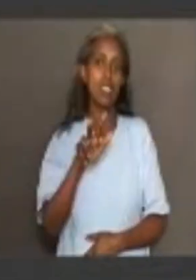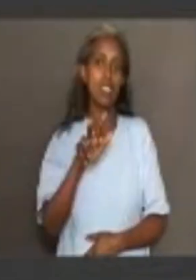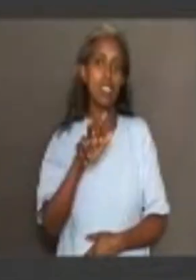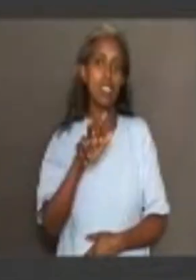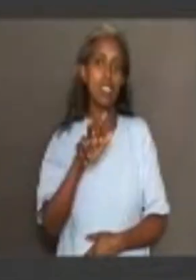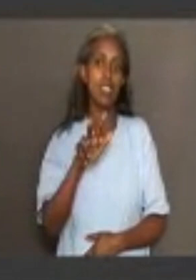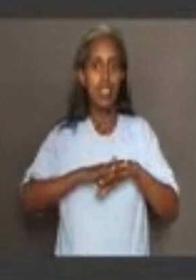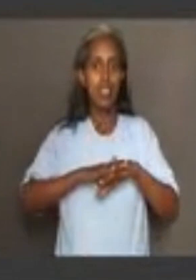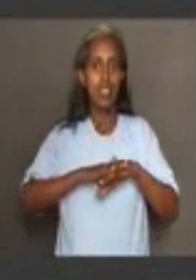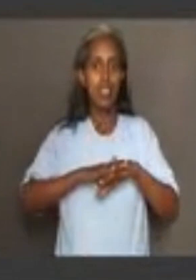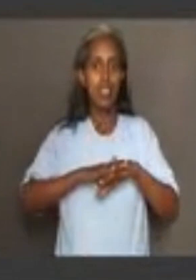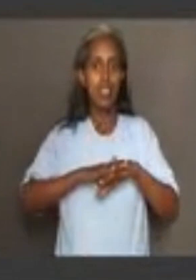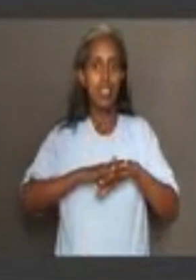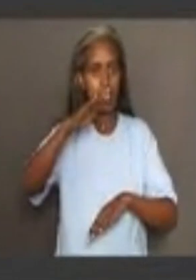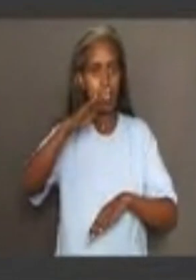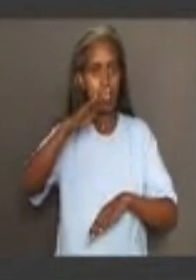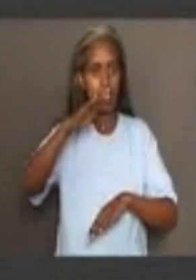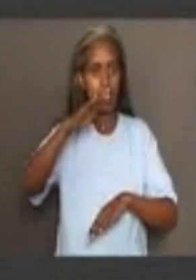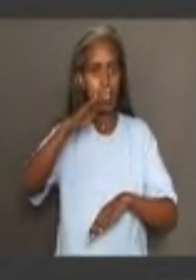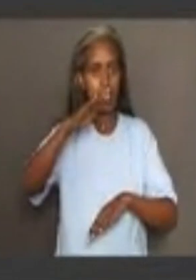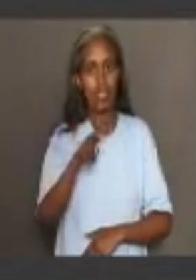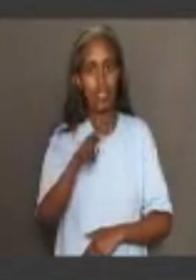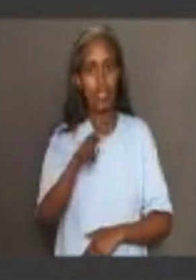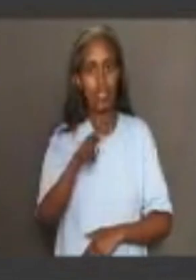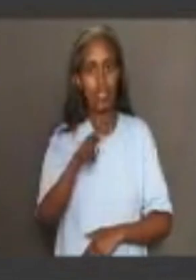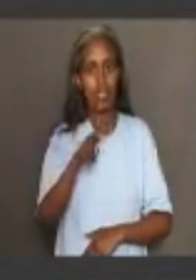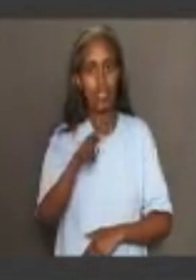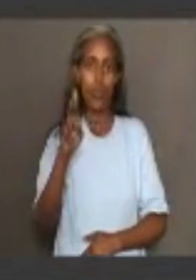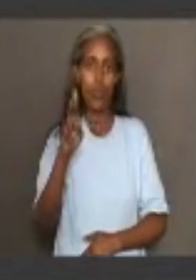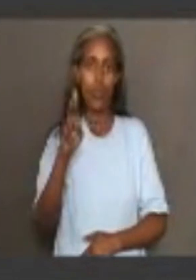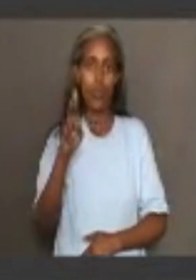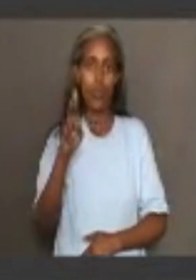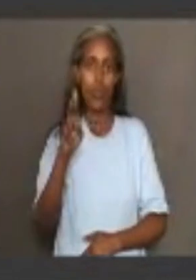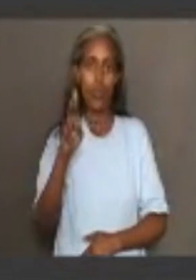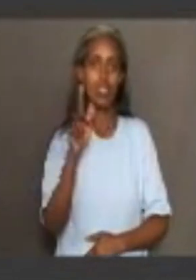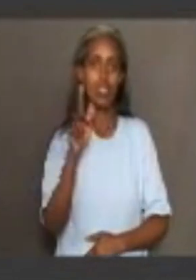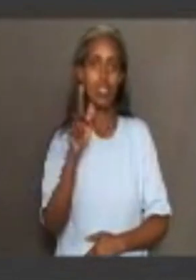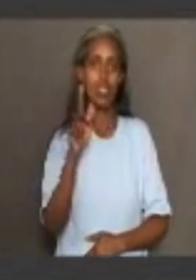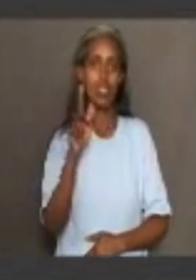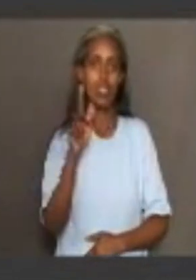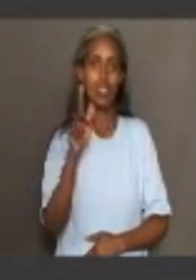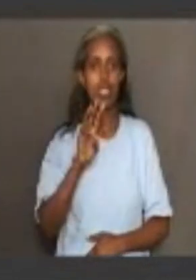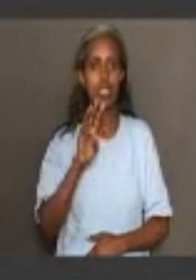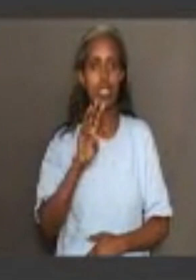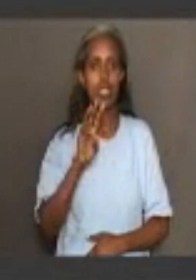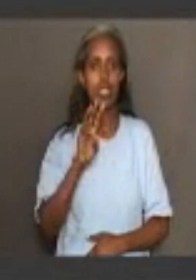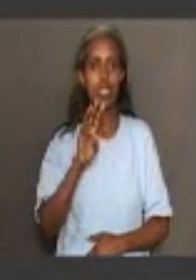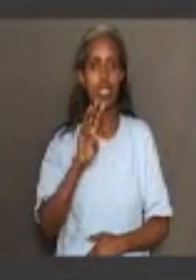greater than the square root of 3 over 6.